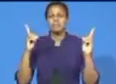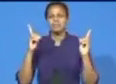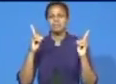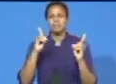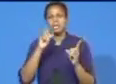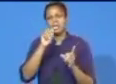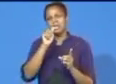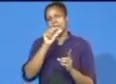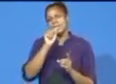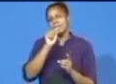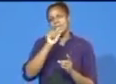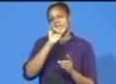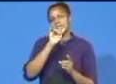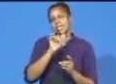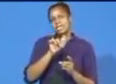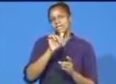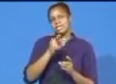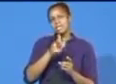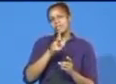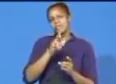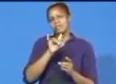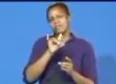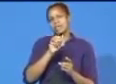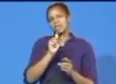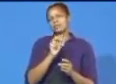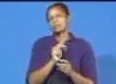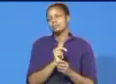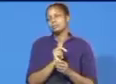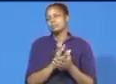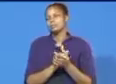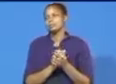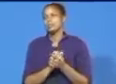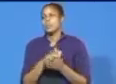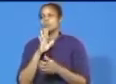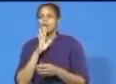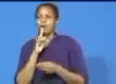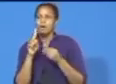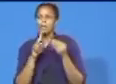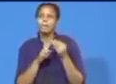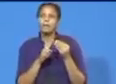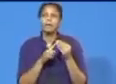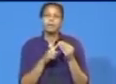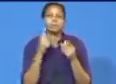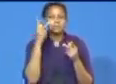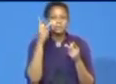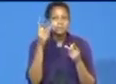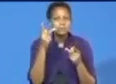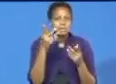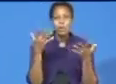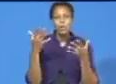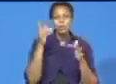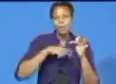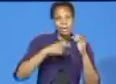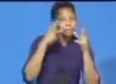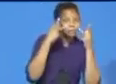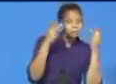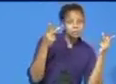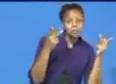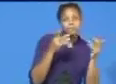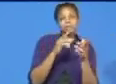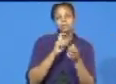We talk about the visible and the invisible, church. And there's one thing you have to